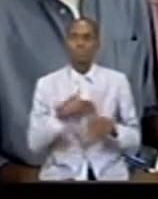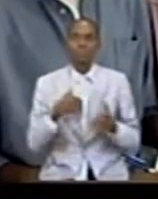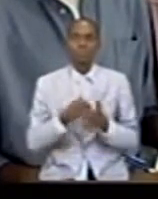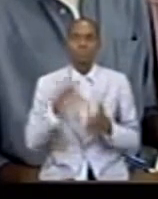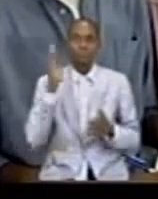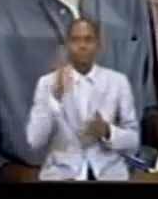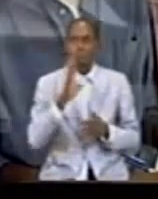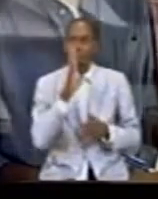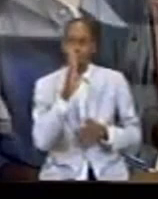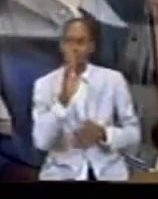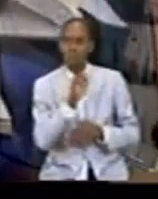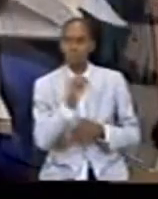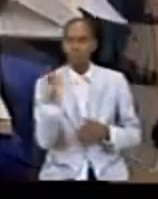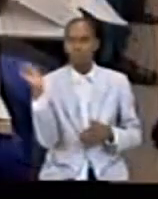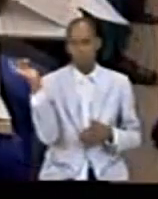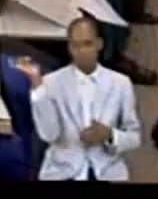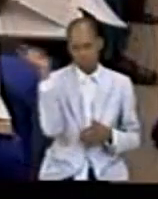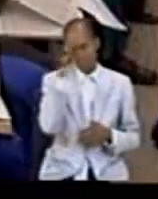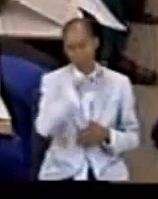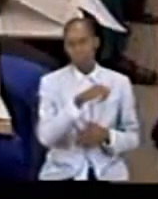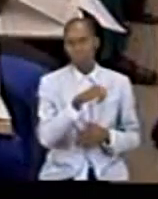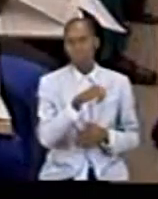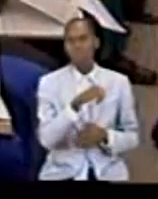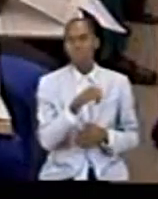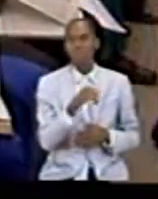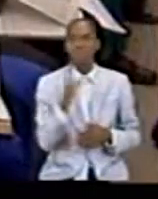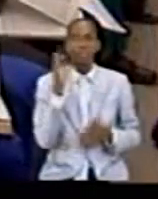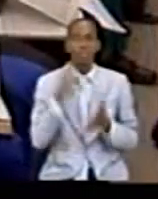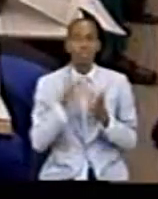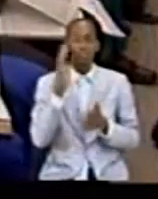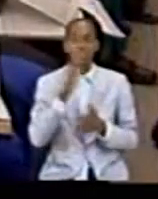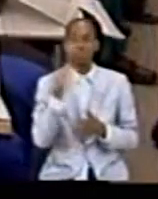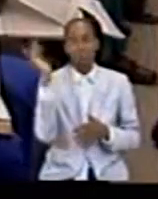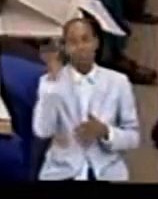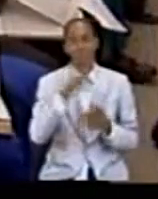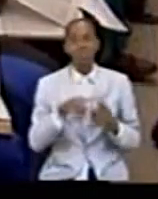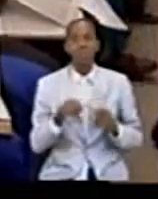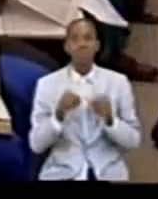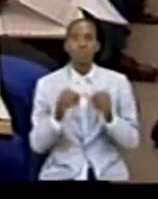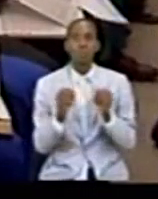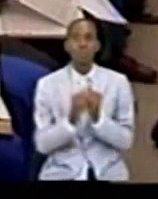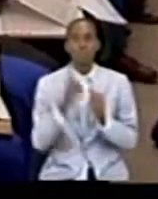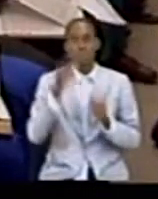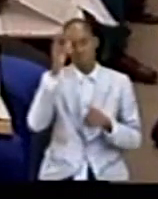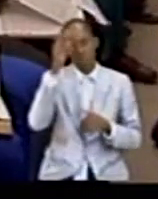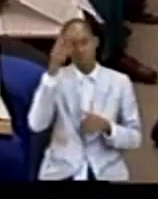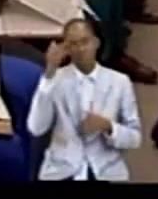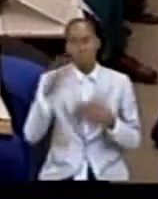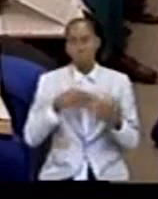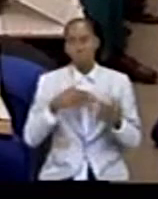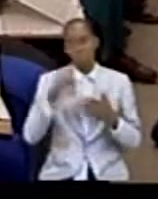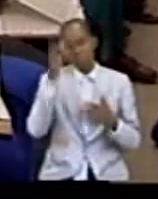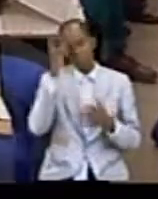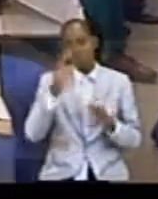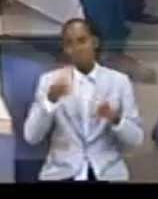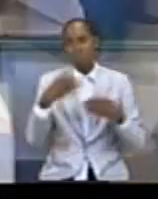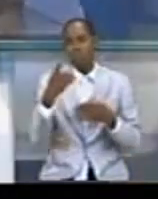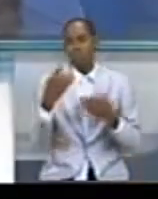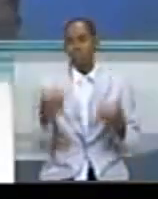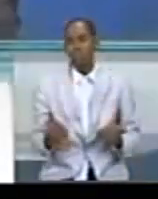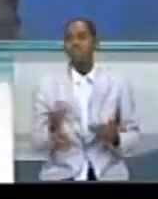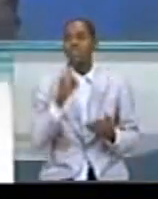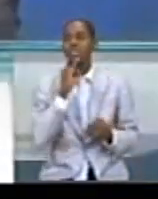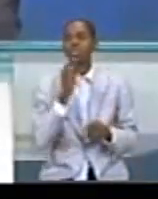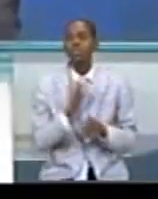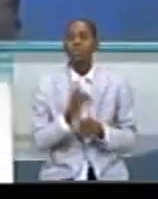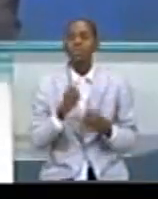to remain with the devil, because what he gives you now is just to tie you with him